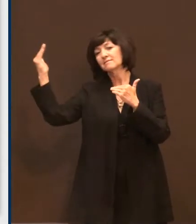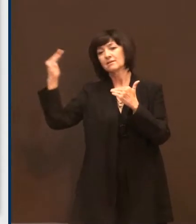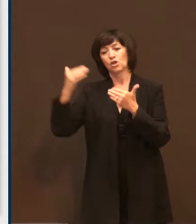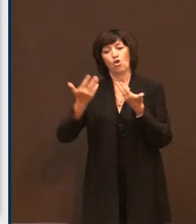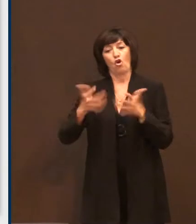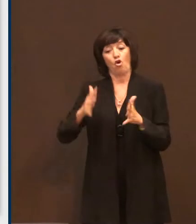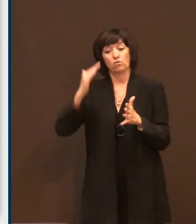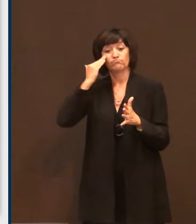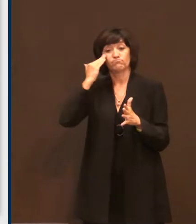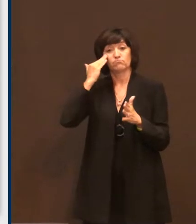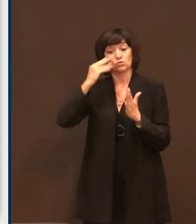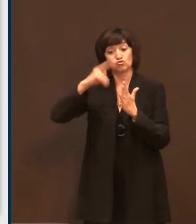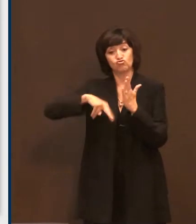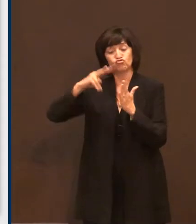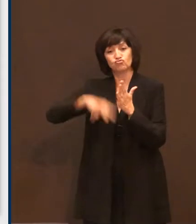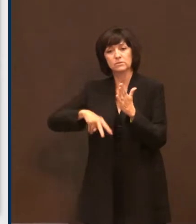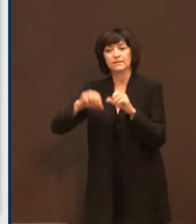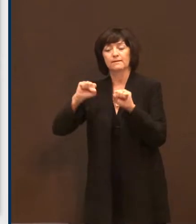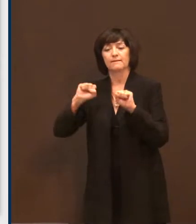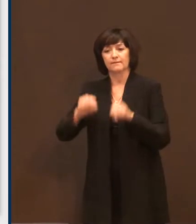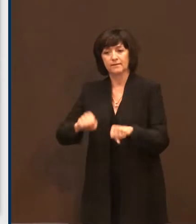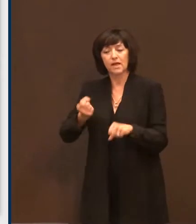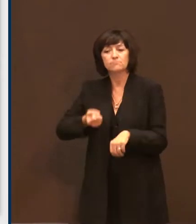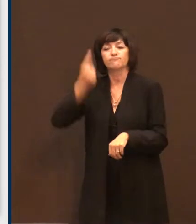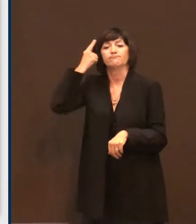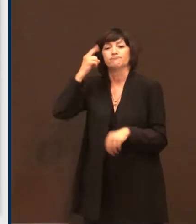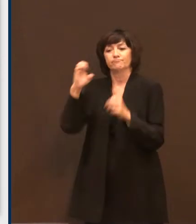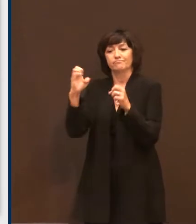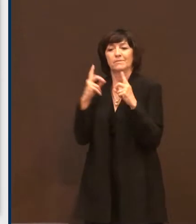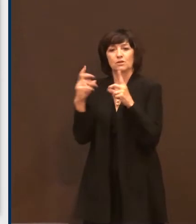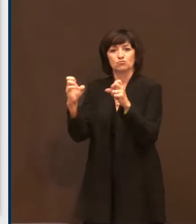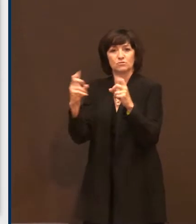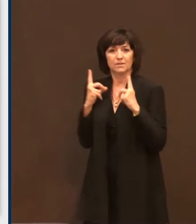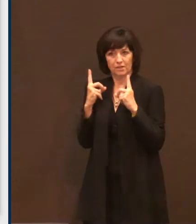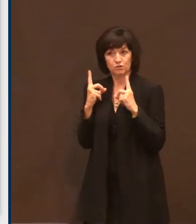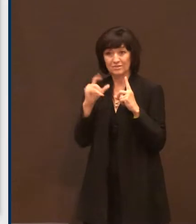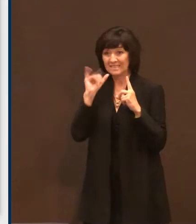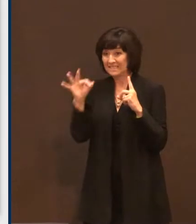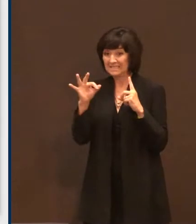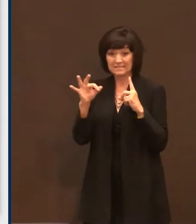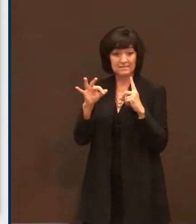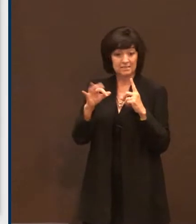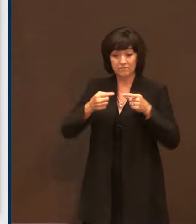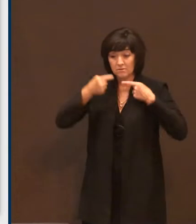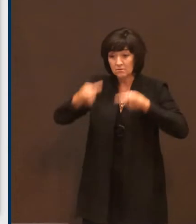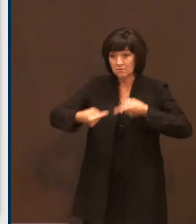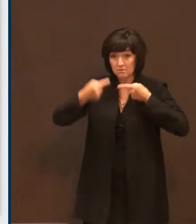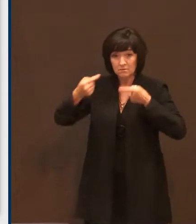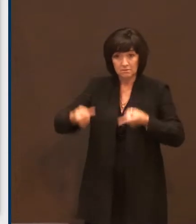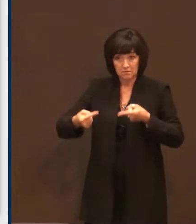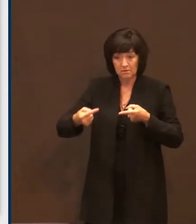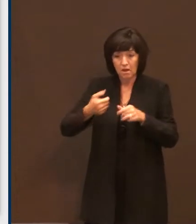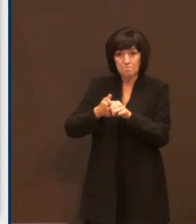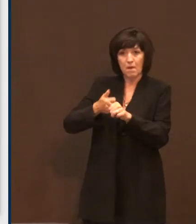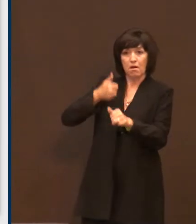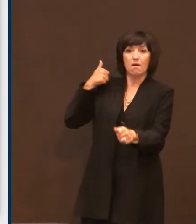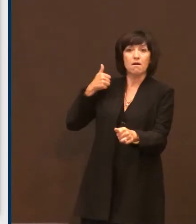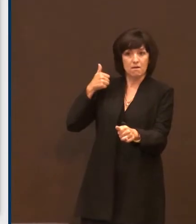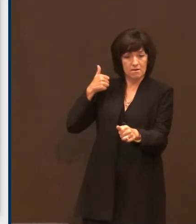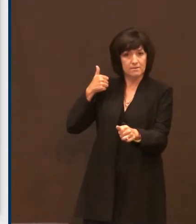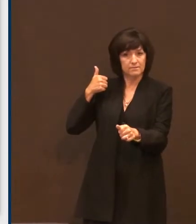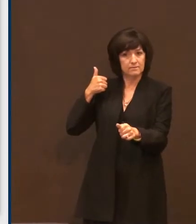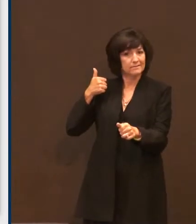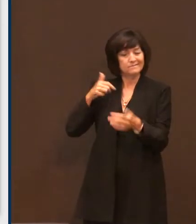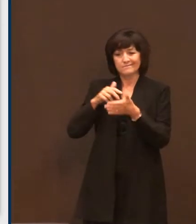grade 3, you're going to have trouble beyond that. And so the idea of students that are now find